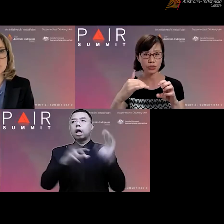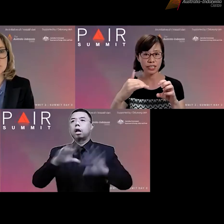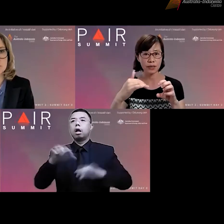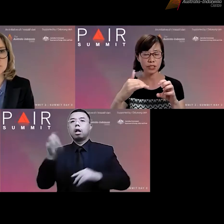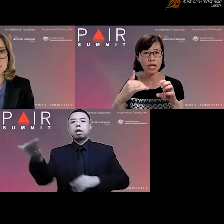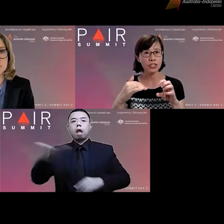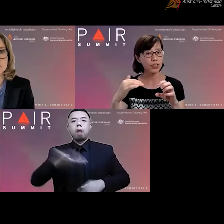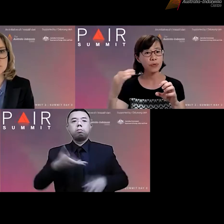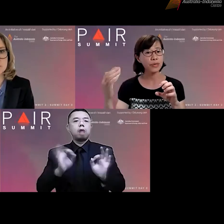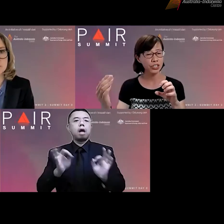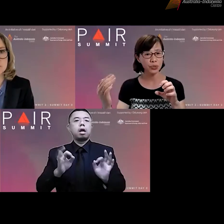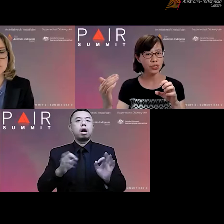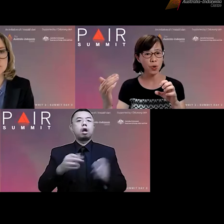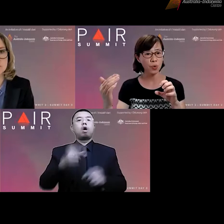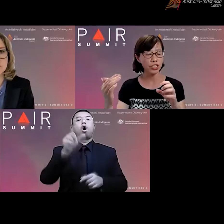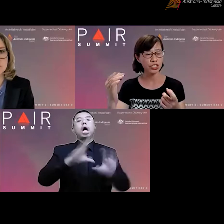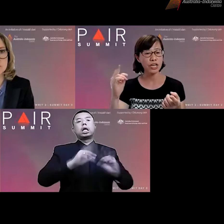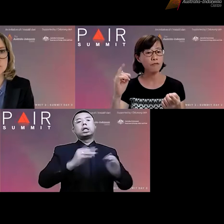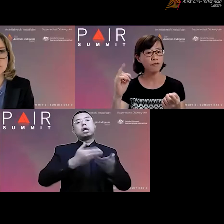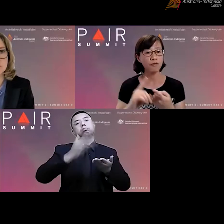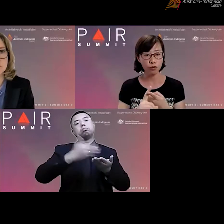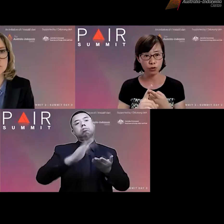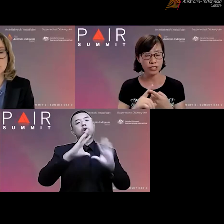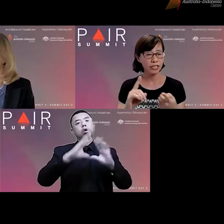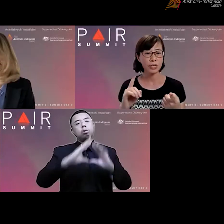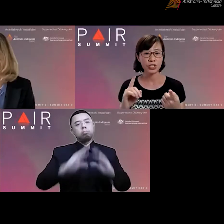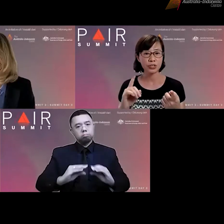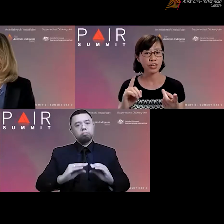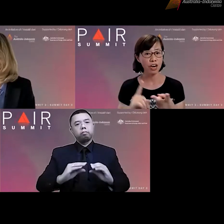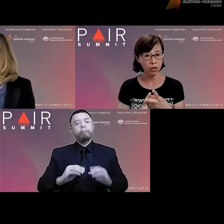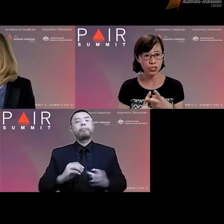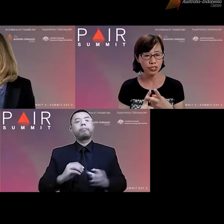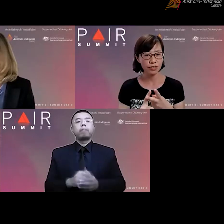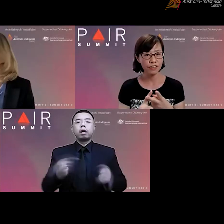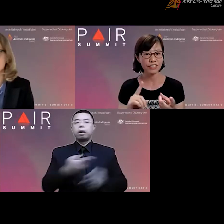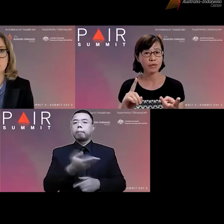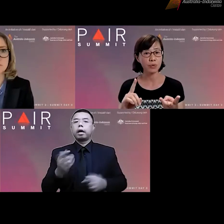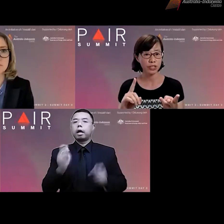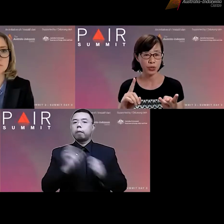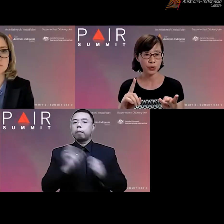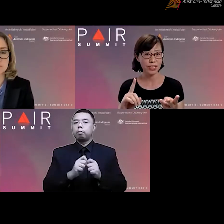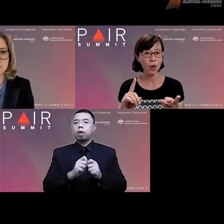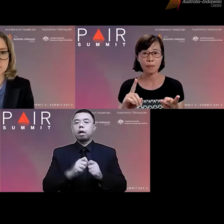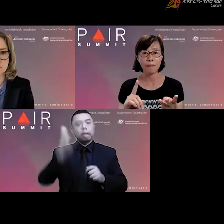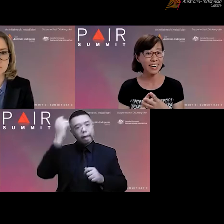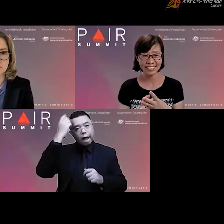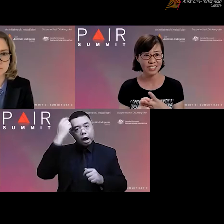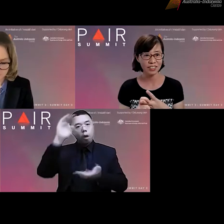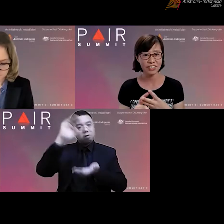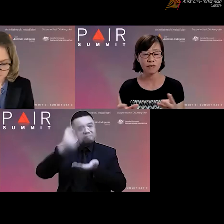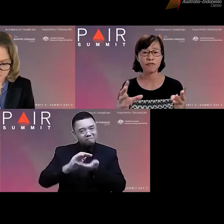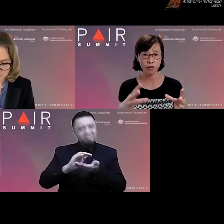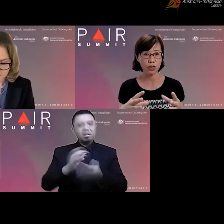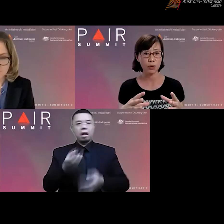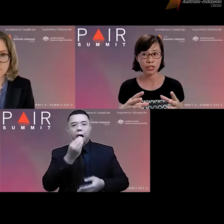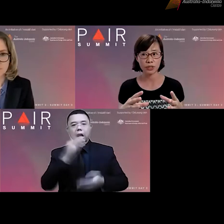particular hotels. So they reduce the orders for food, they reduce the laundry service, they reduce all the marketing